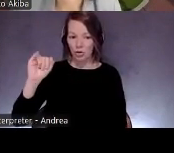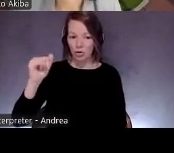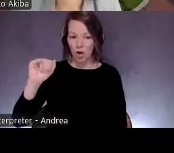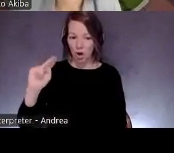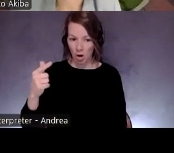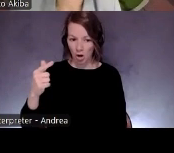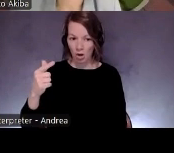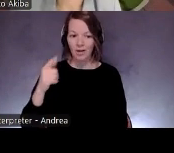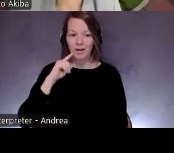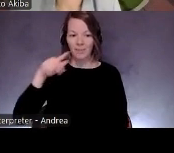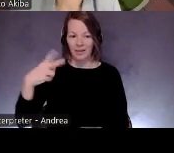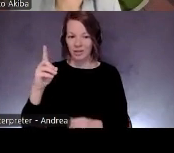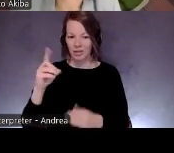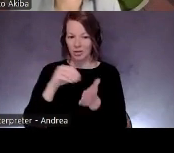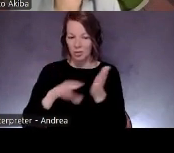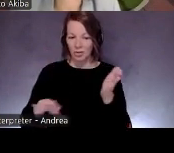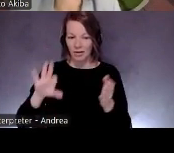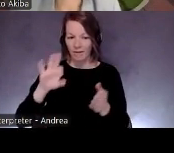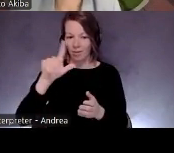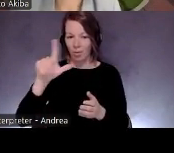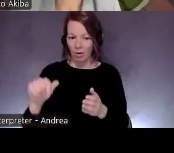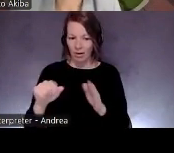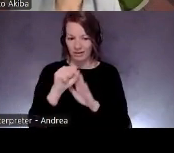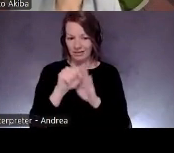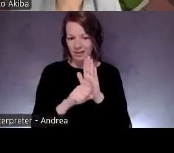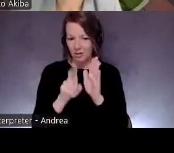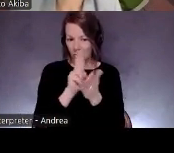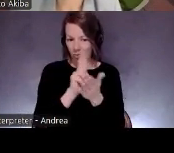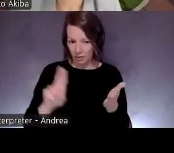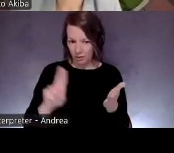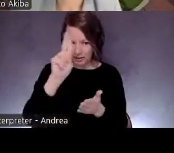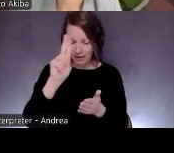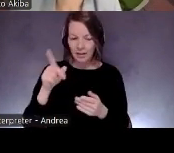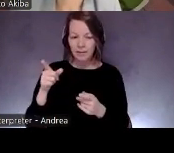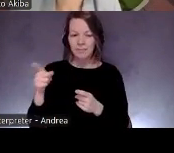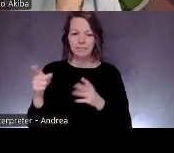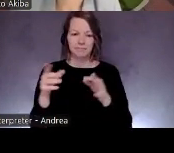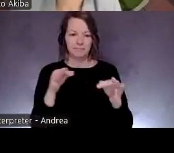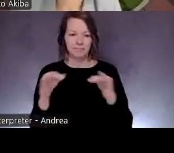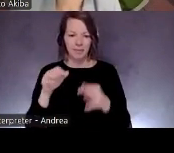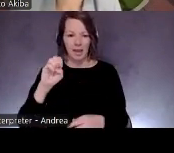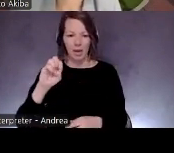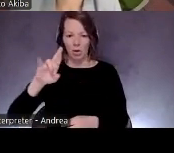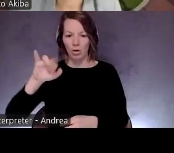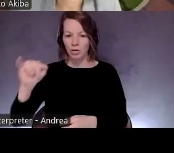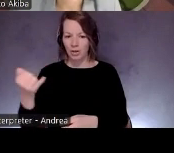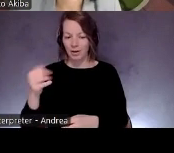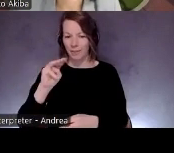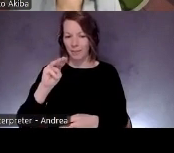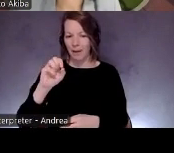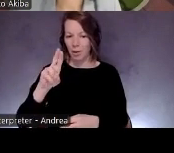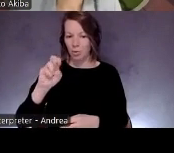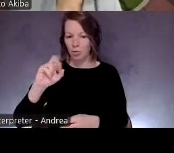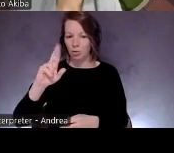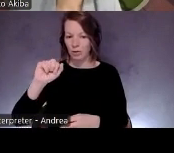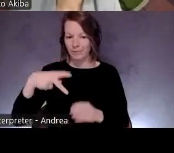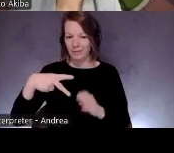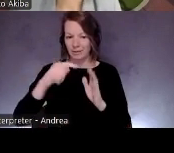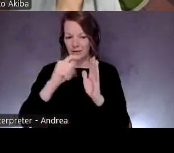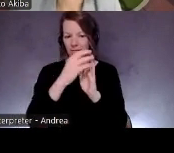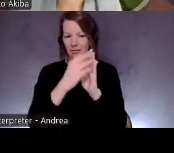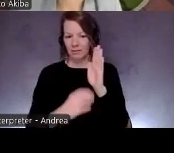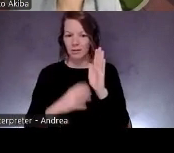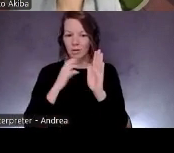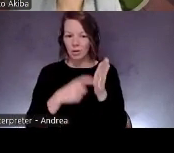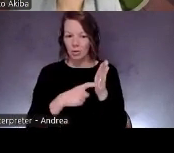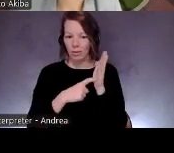PhD student at Florida State University, will share the AERJ's manuscript requirement. And